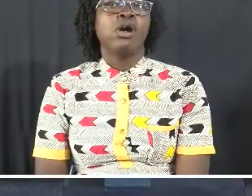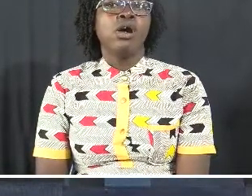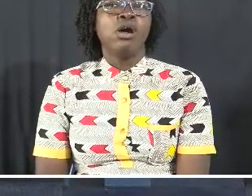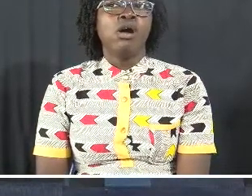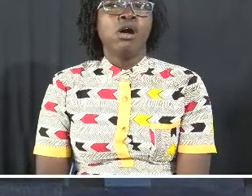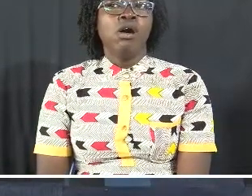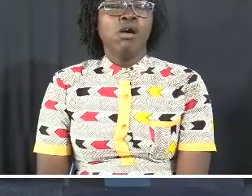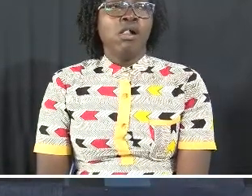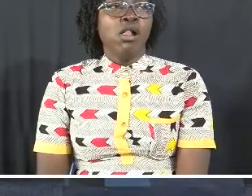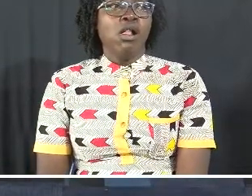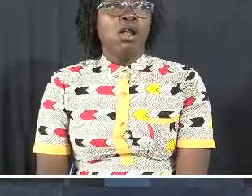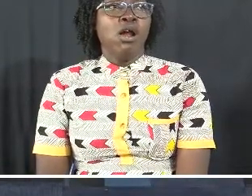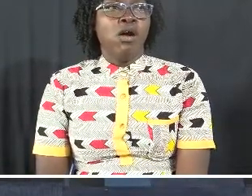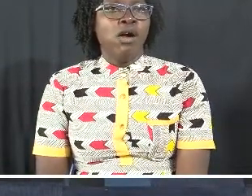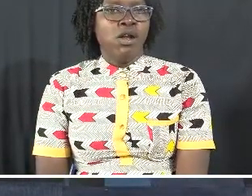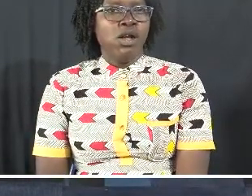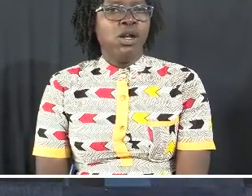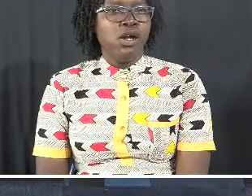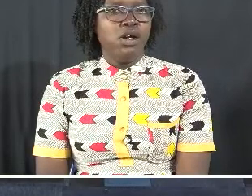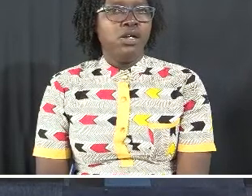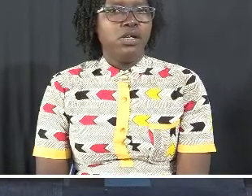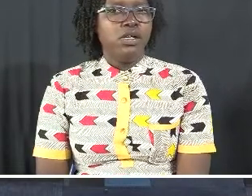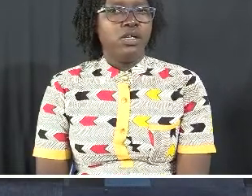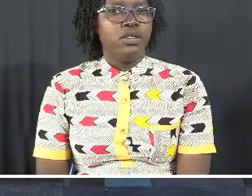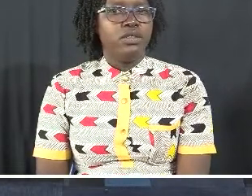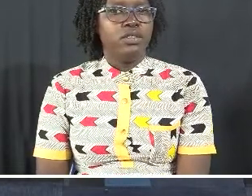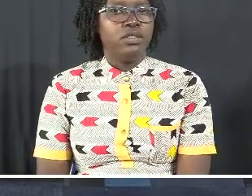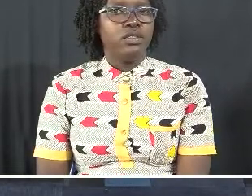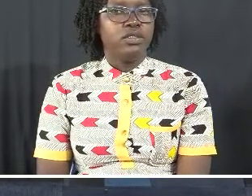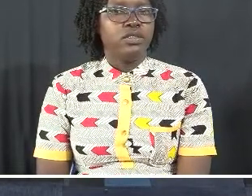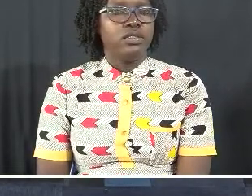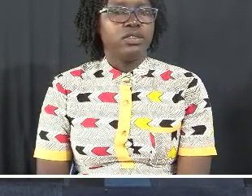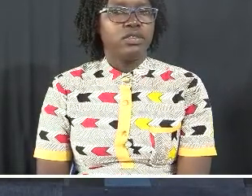I have realized a lot of things in the small section I've read.